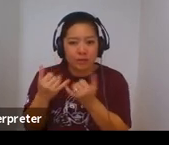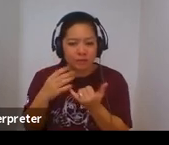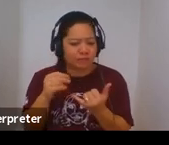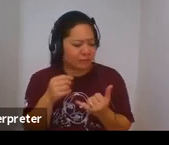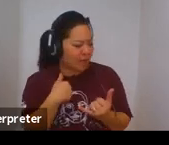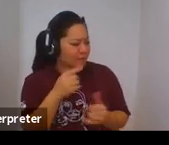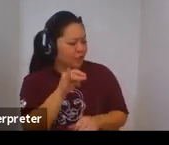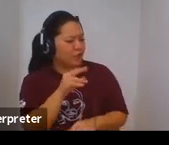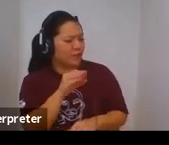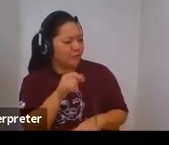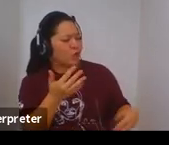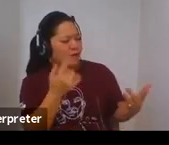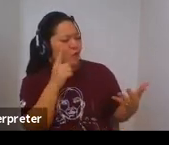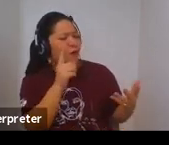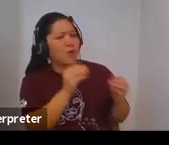one more.